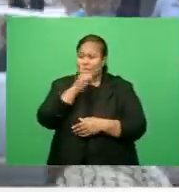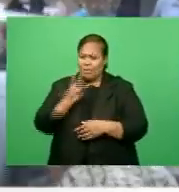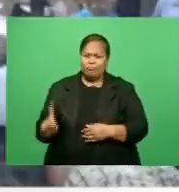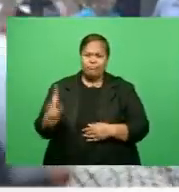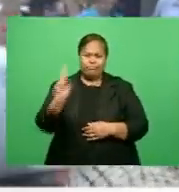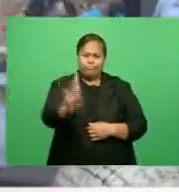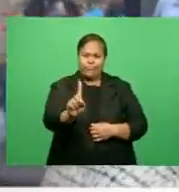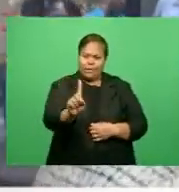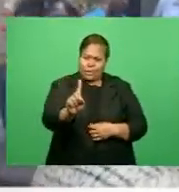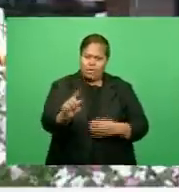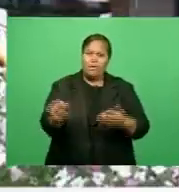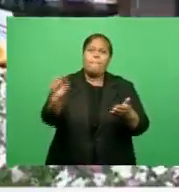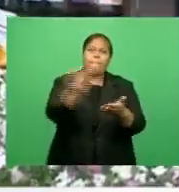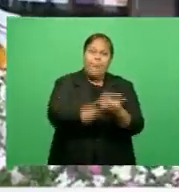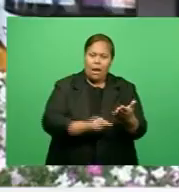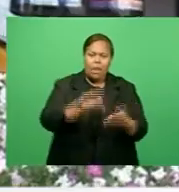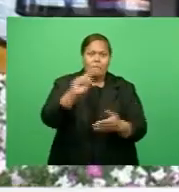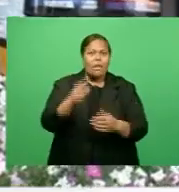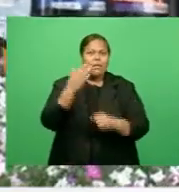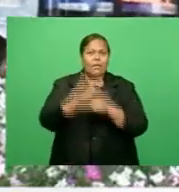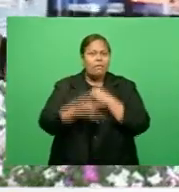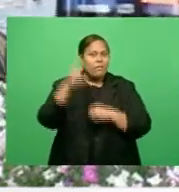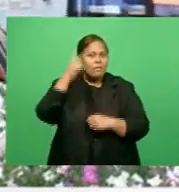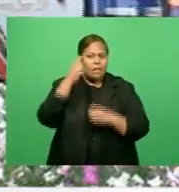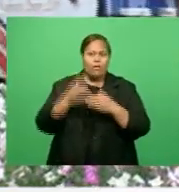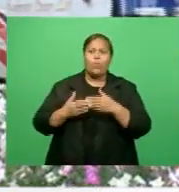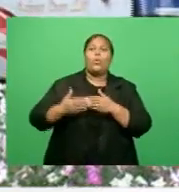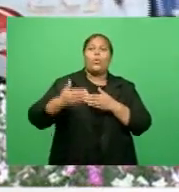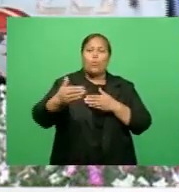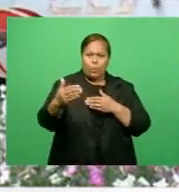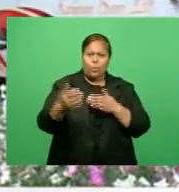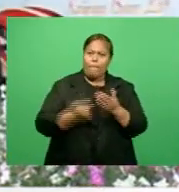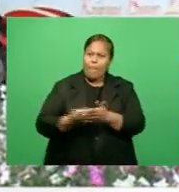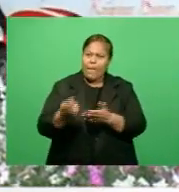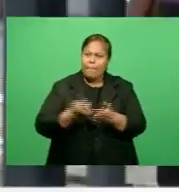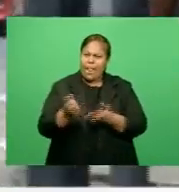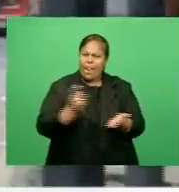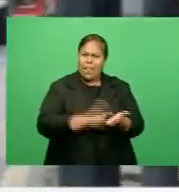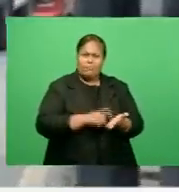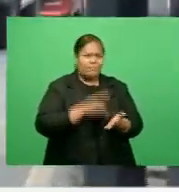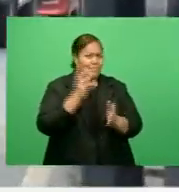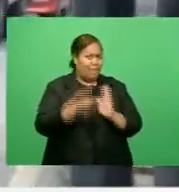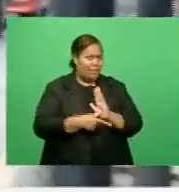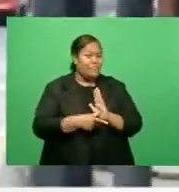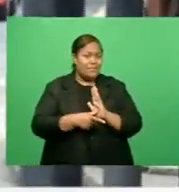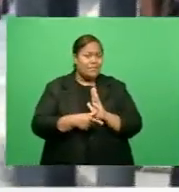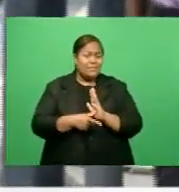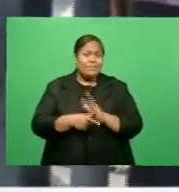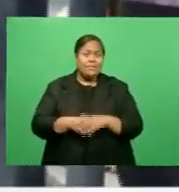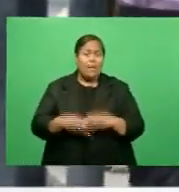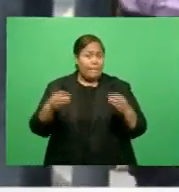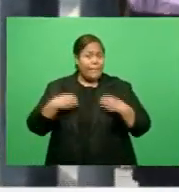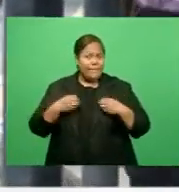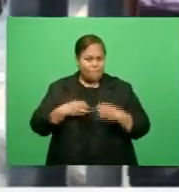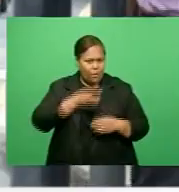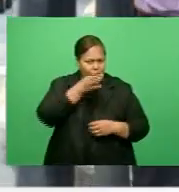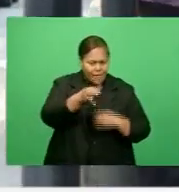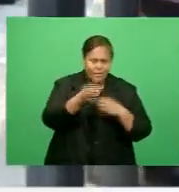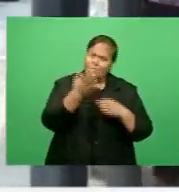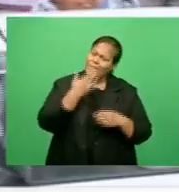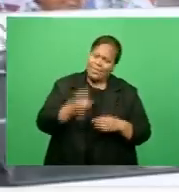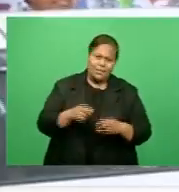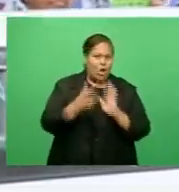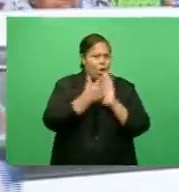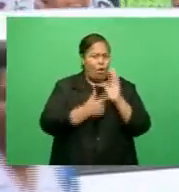without realizing the financial implications in the long run. Traders have also been told to uphold the law and not to exploit